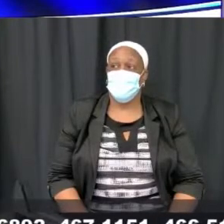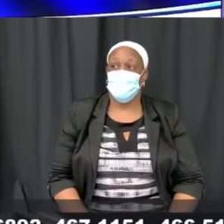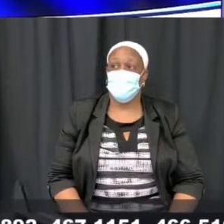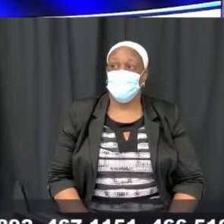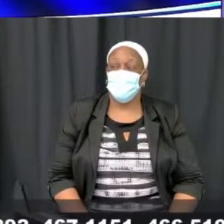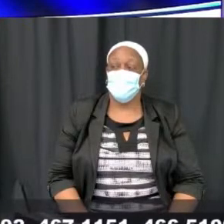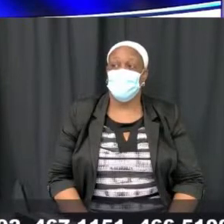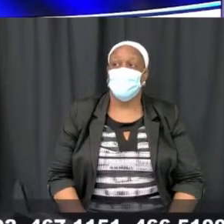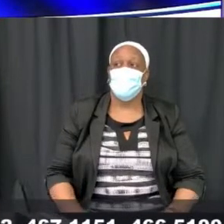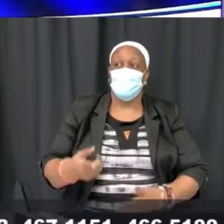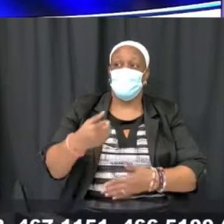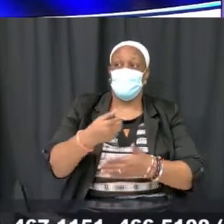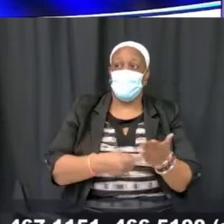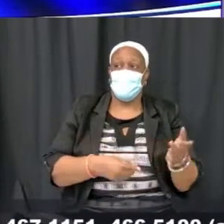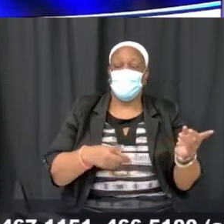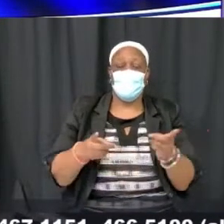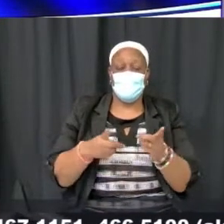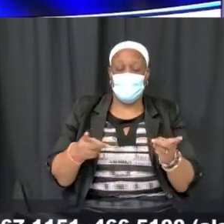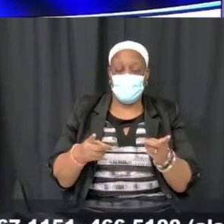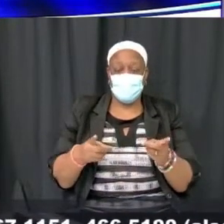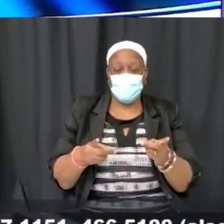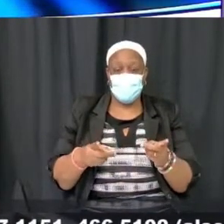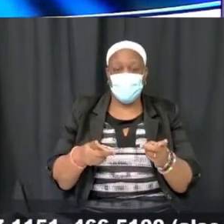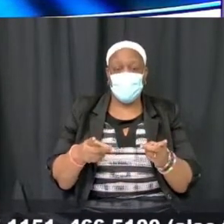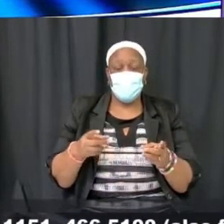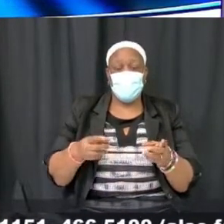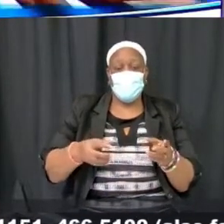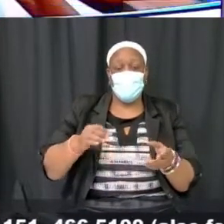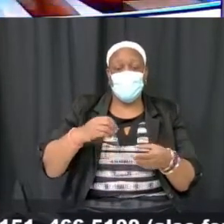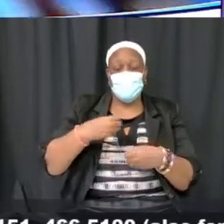home isolation stay in place?